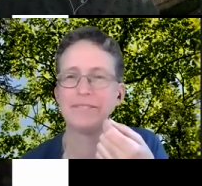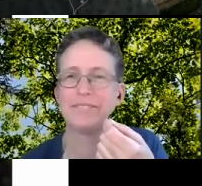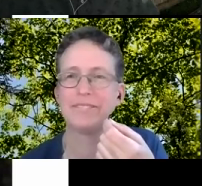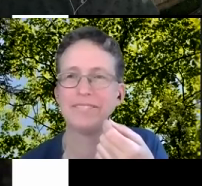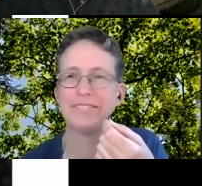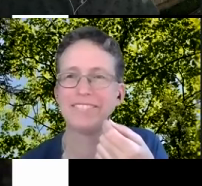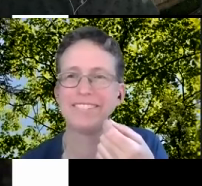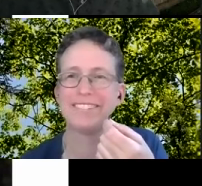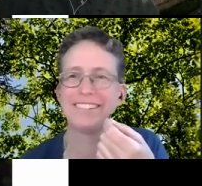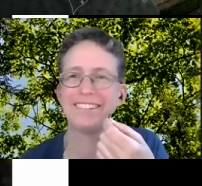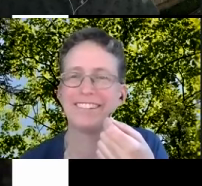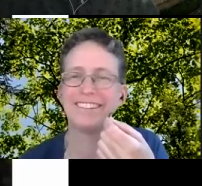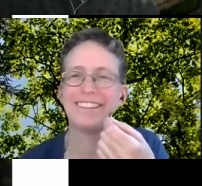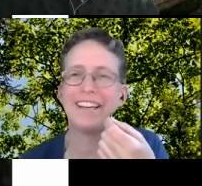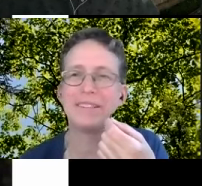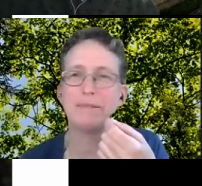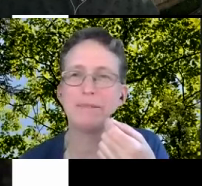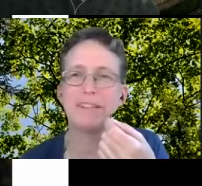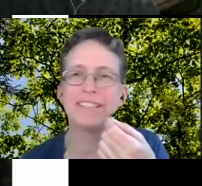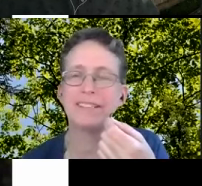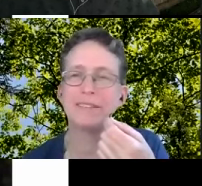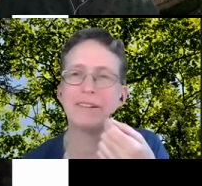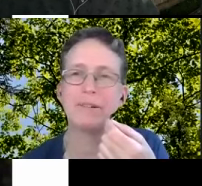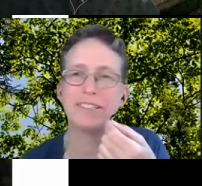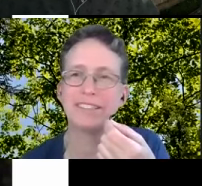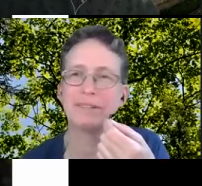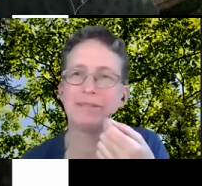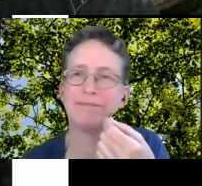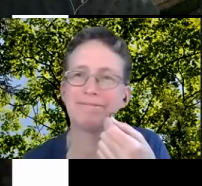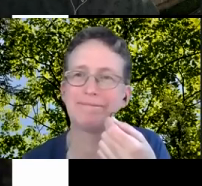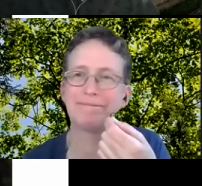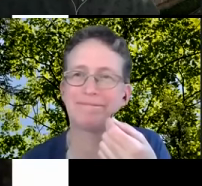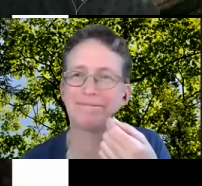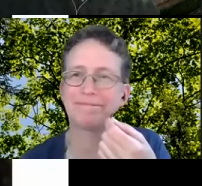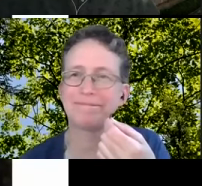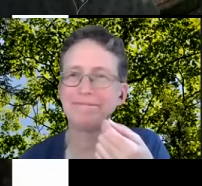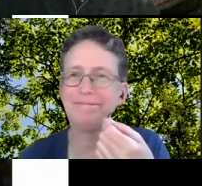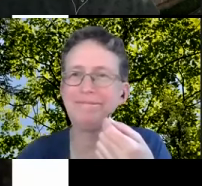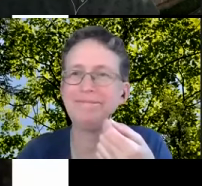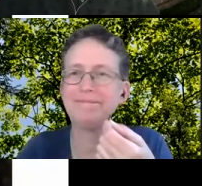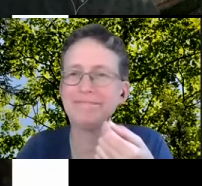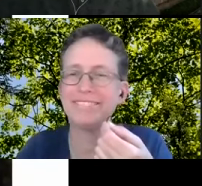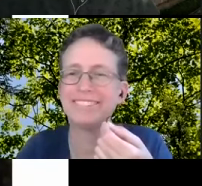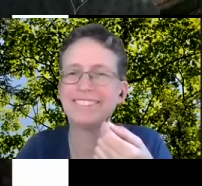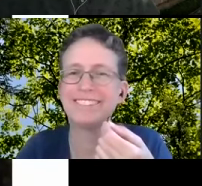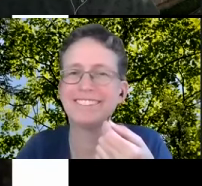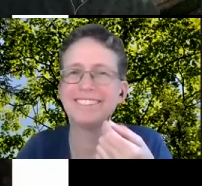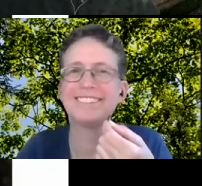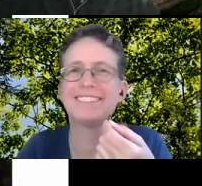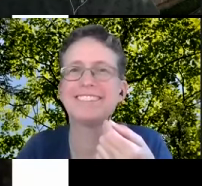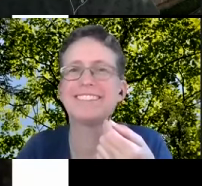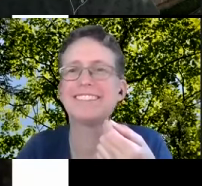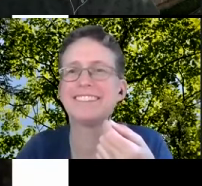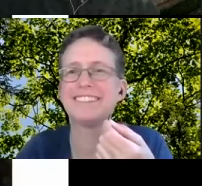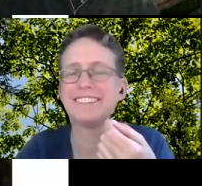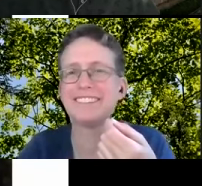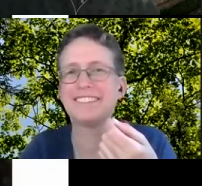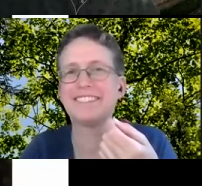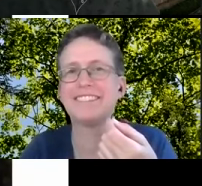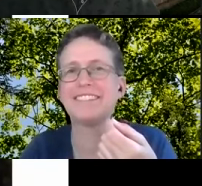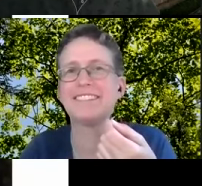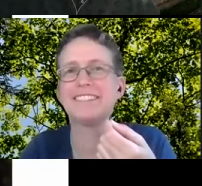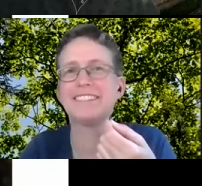cities. So thank you for joining us. Thank you so much, and thanks for the great questions, everyone. Yeah, and we will return in the fall, Science